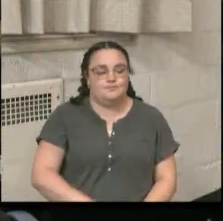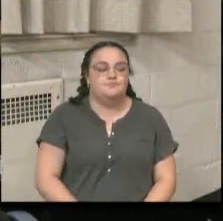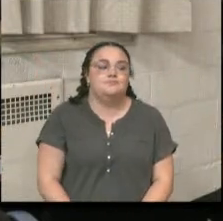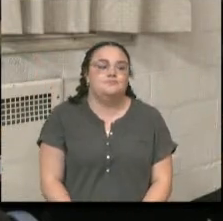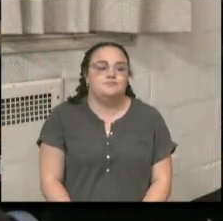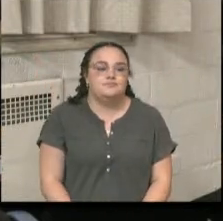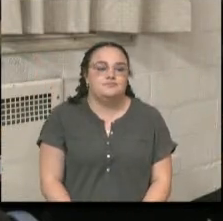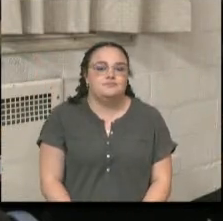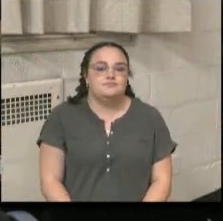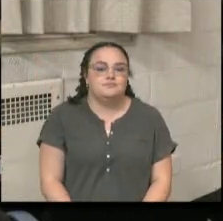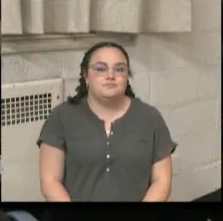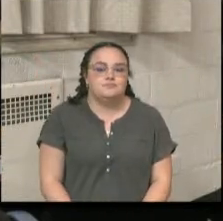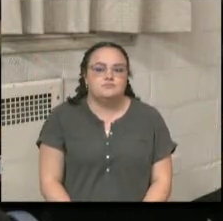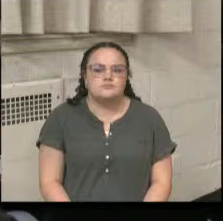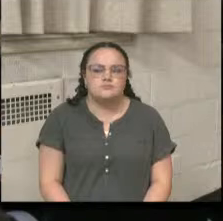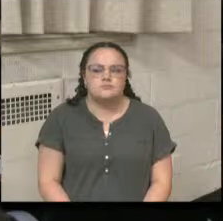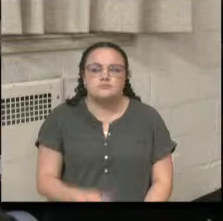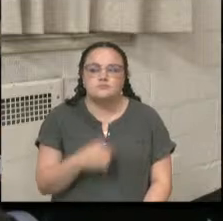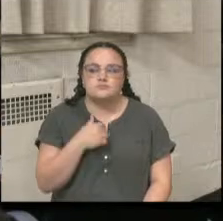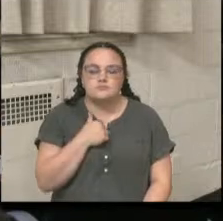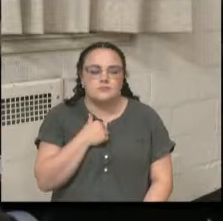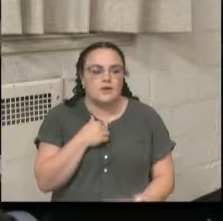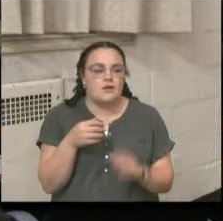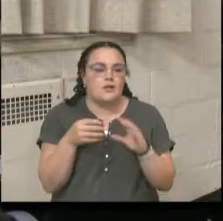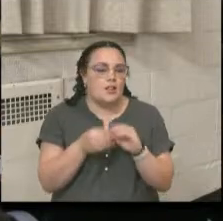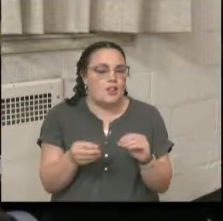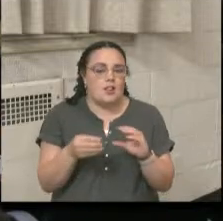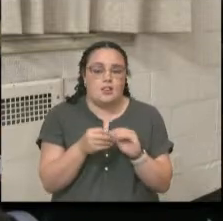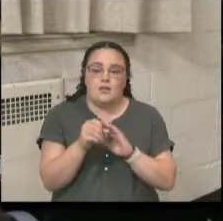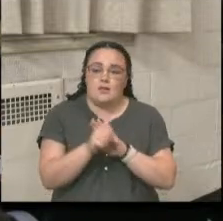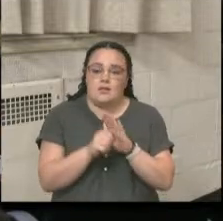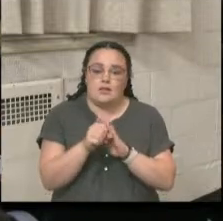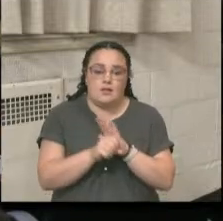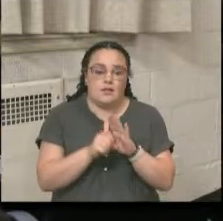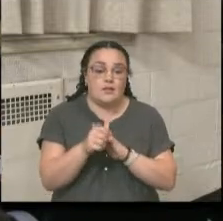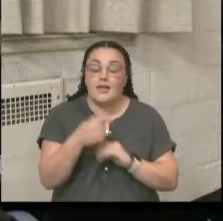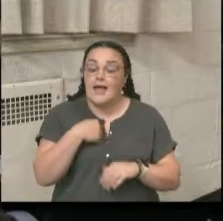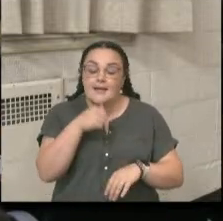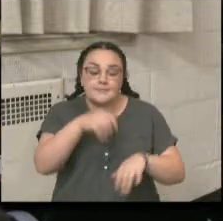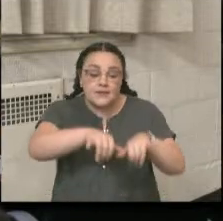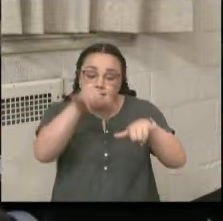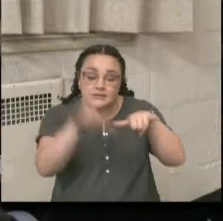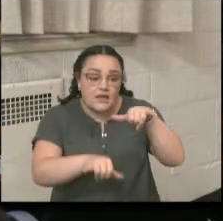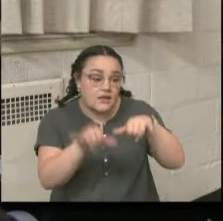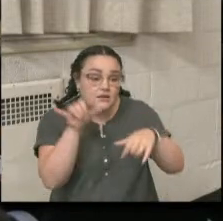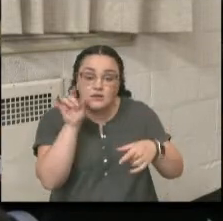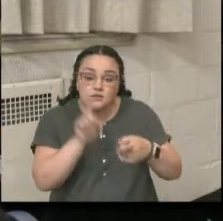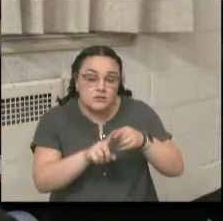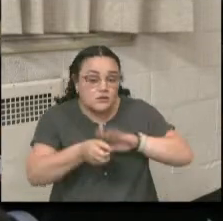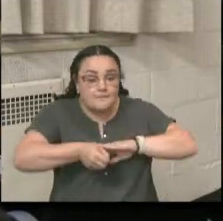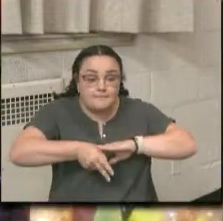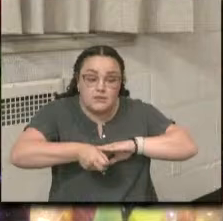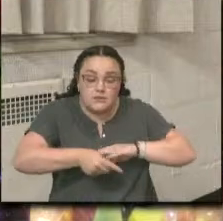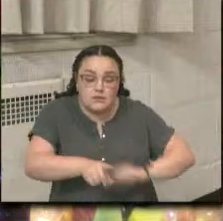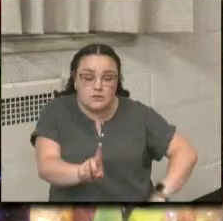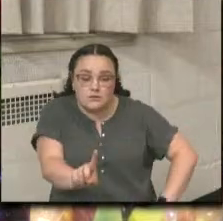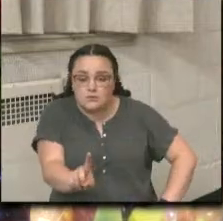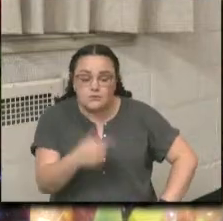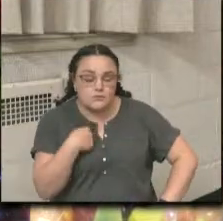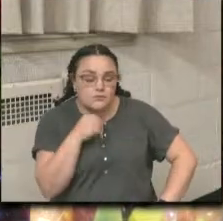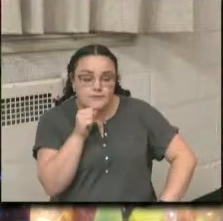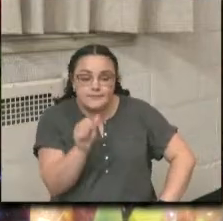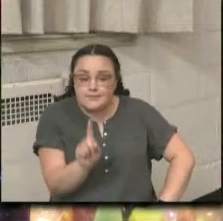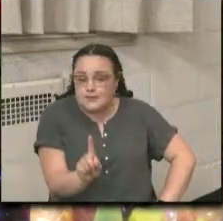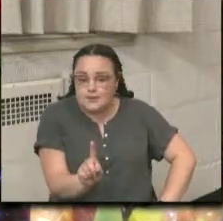As I have consistently told my colleagues, I do not intend to stay here until 12 midnight, or I'm going to